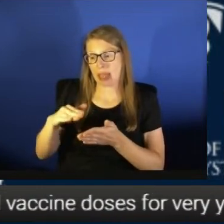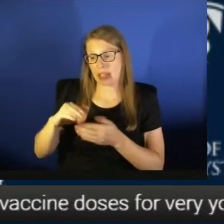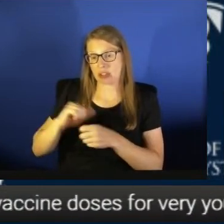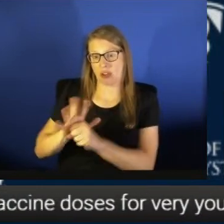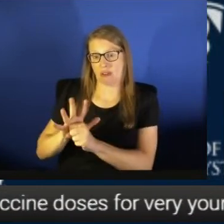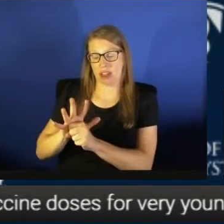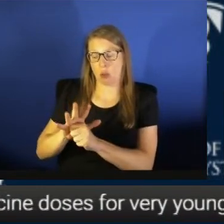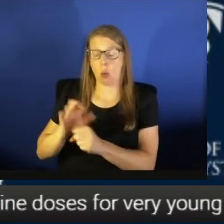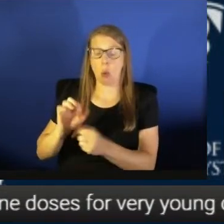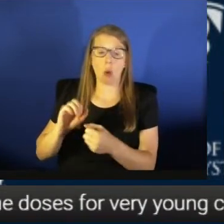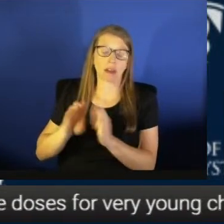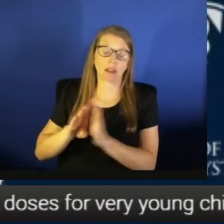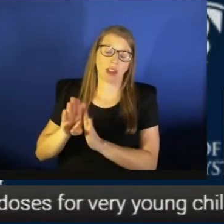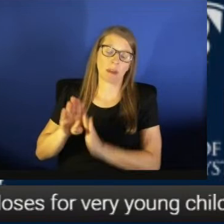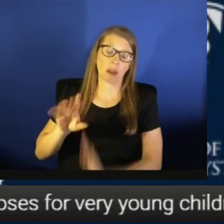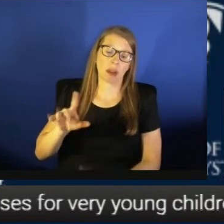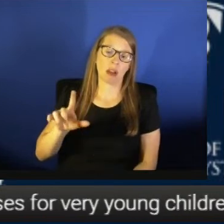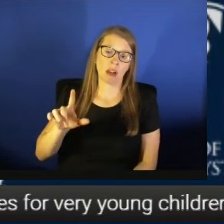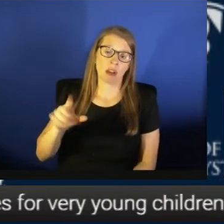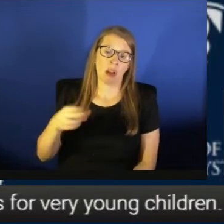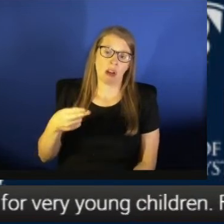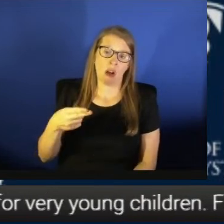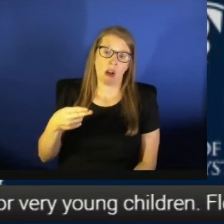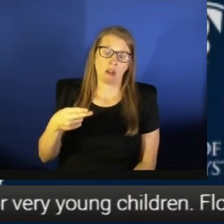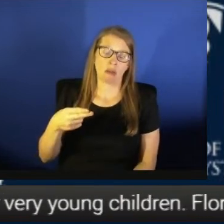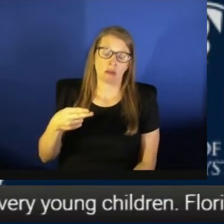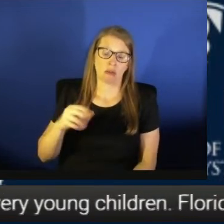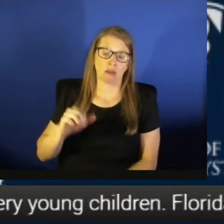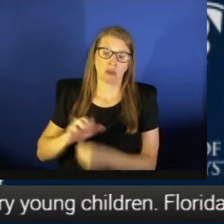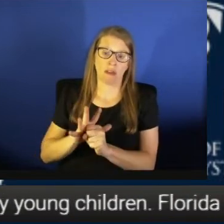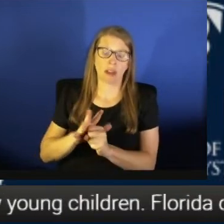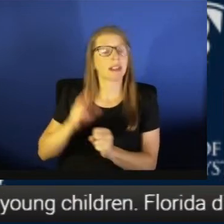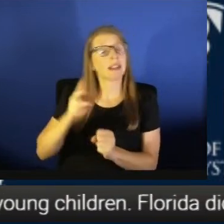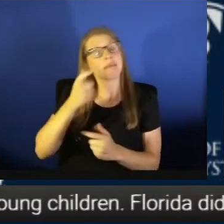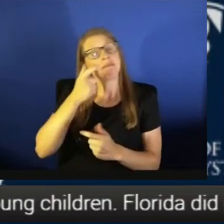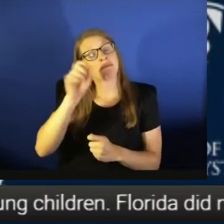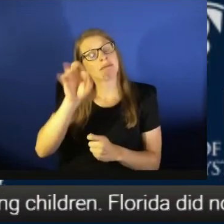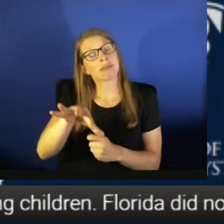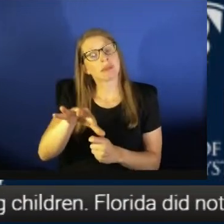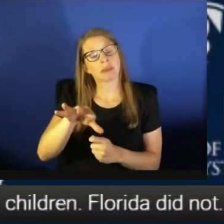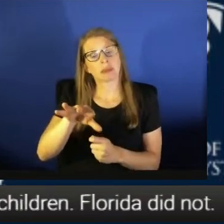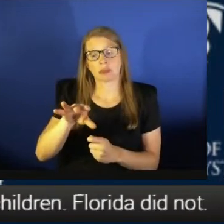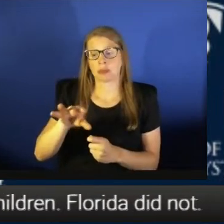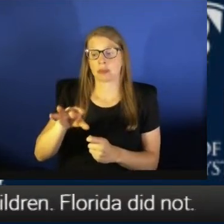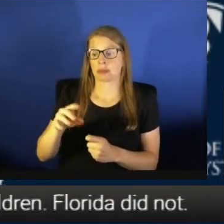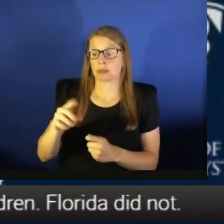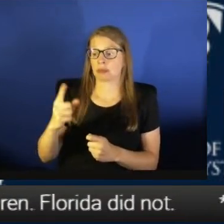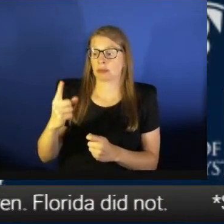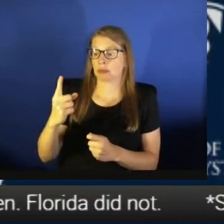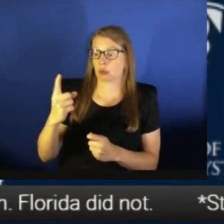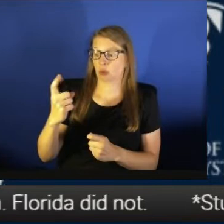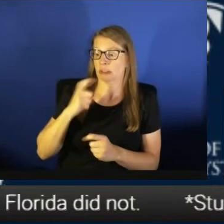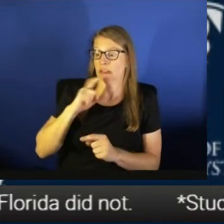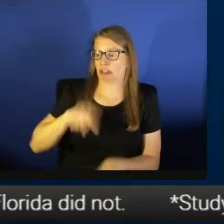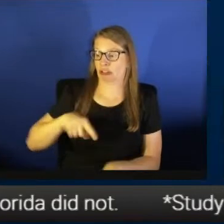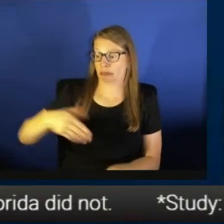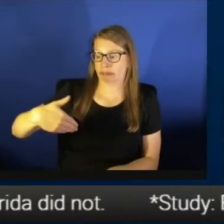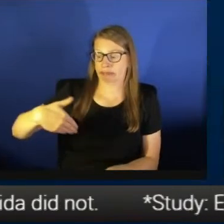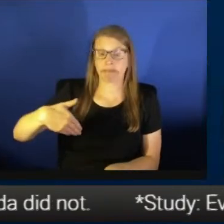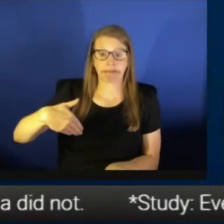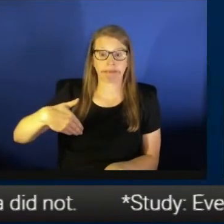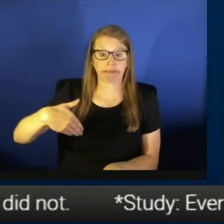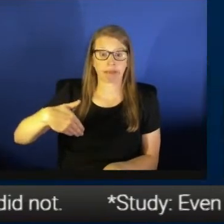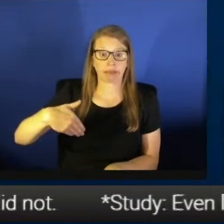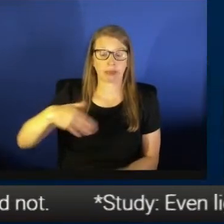COVID. Again, interesting tidbit of information. The question is not answered. We still need to do more investigation on that.